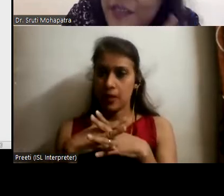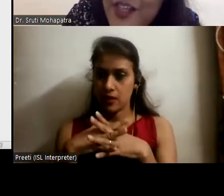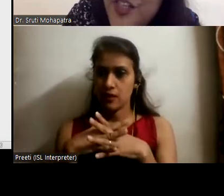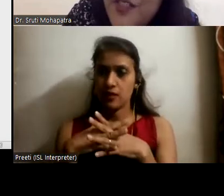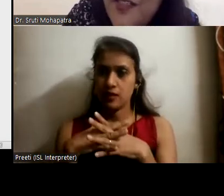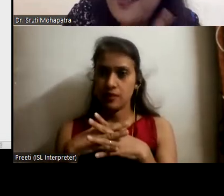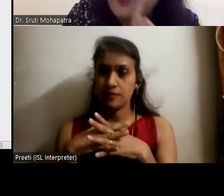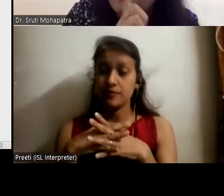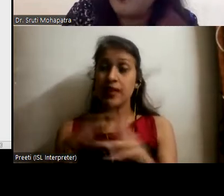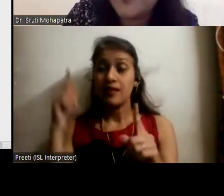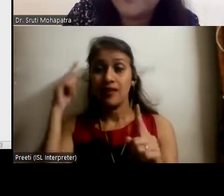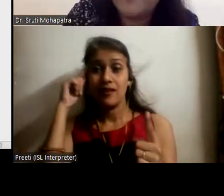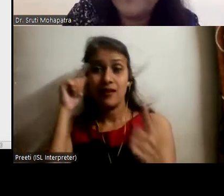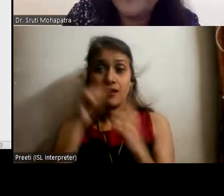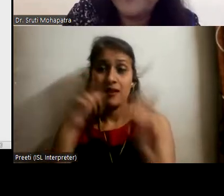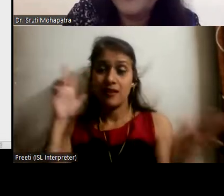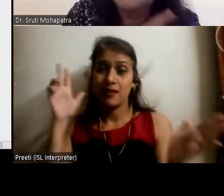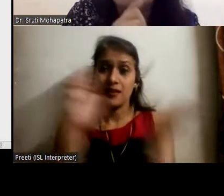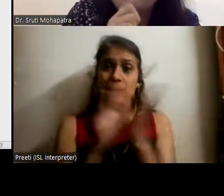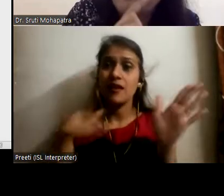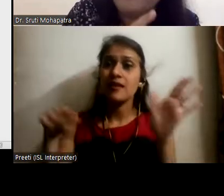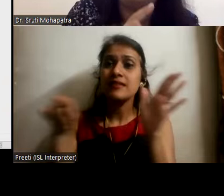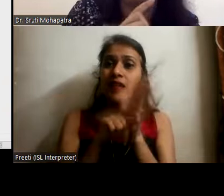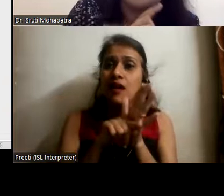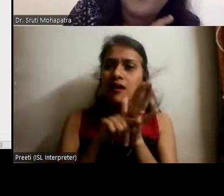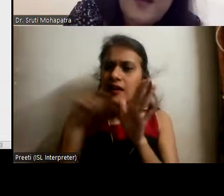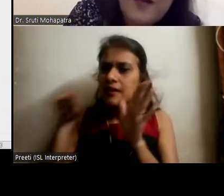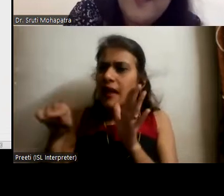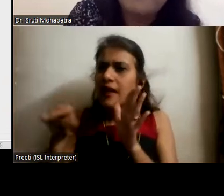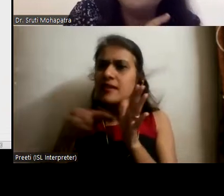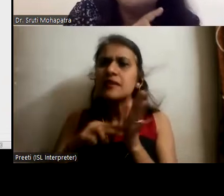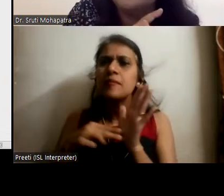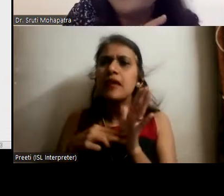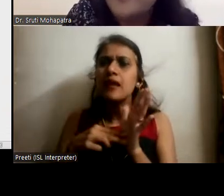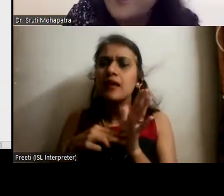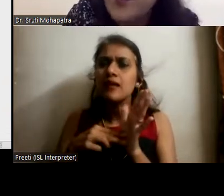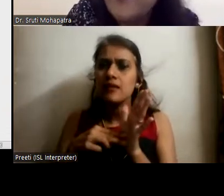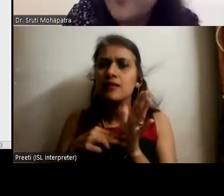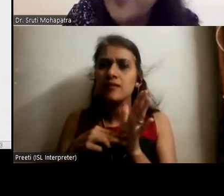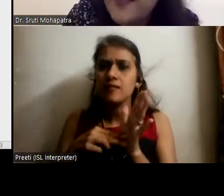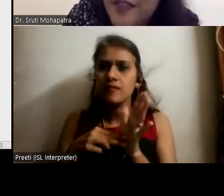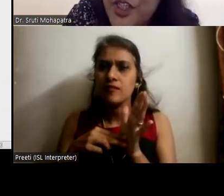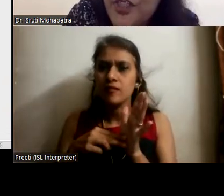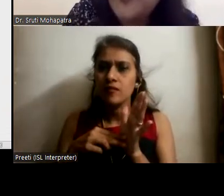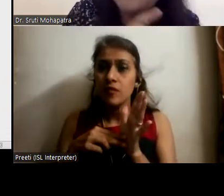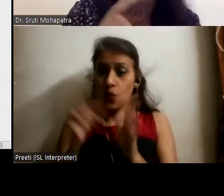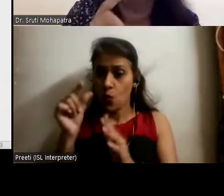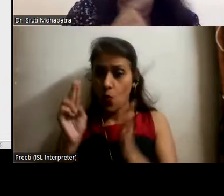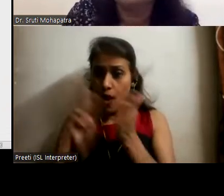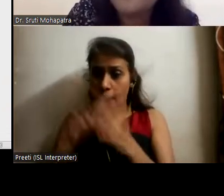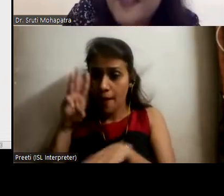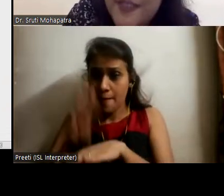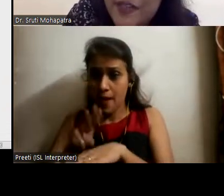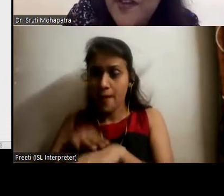the conventions, they are not laws. But if you are a member of the United Nations,